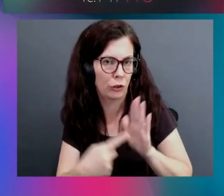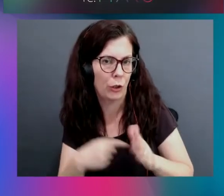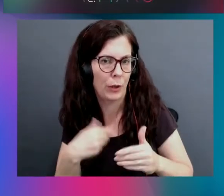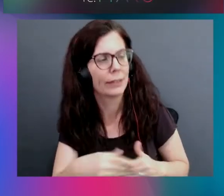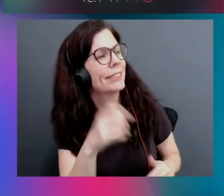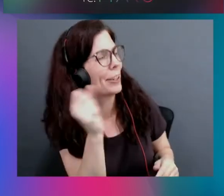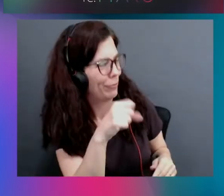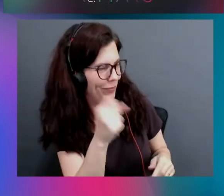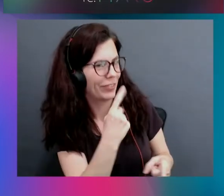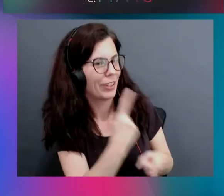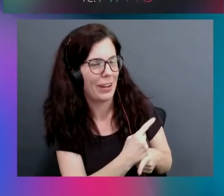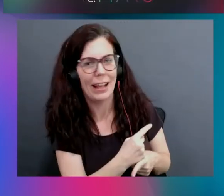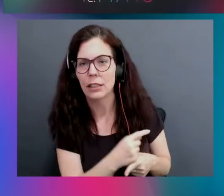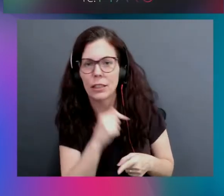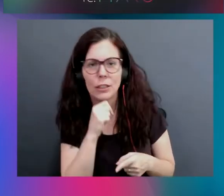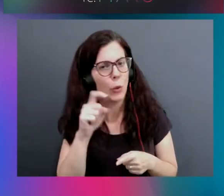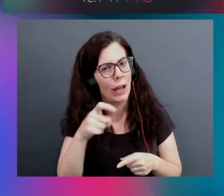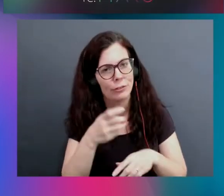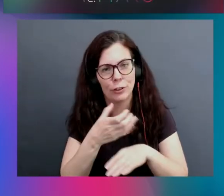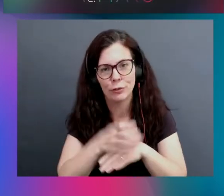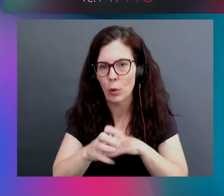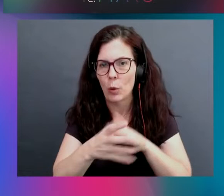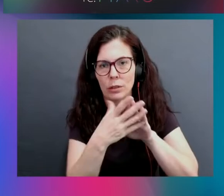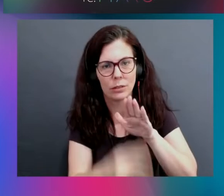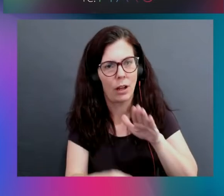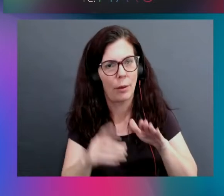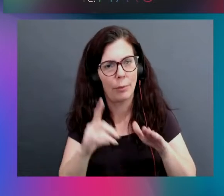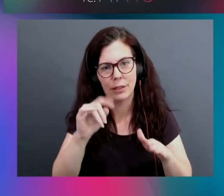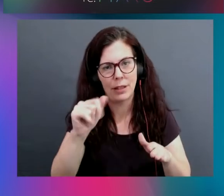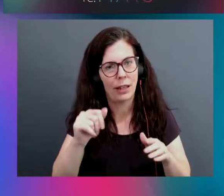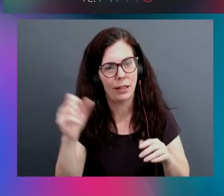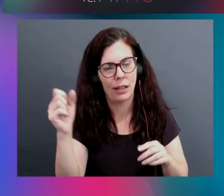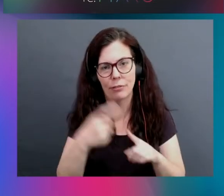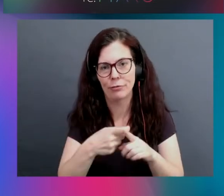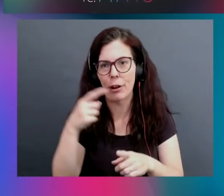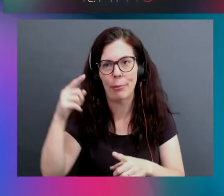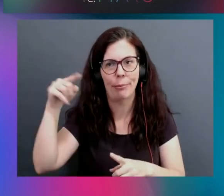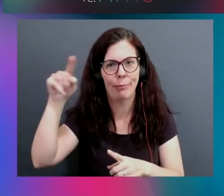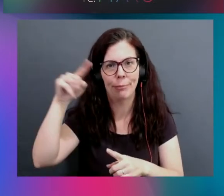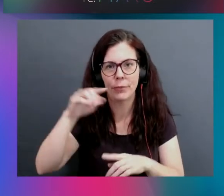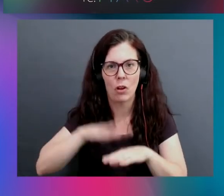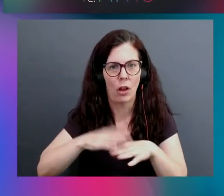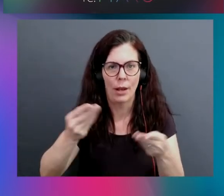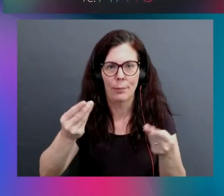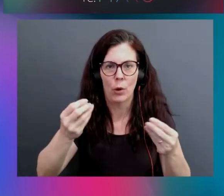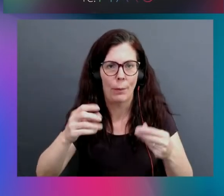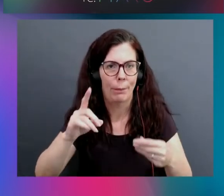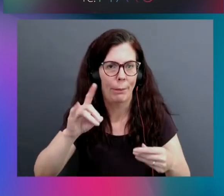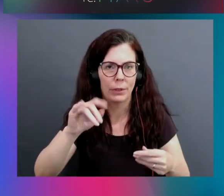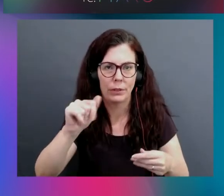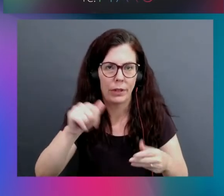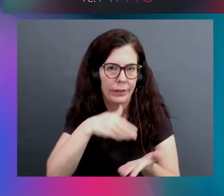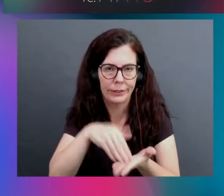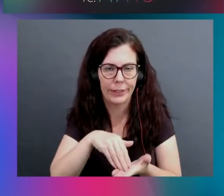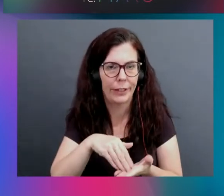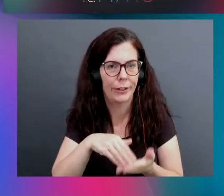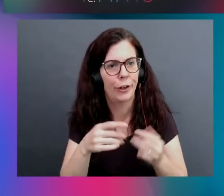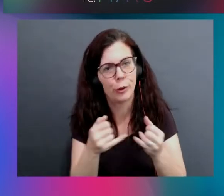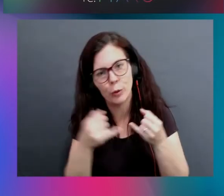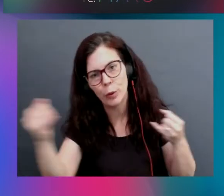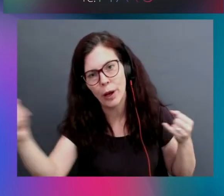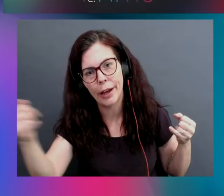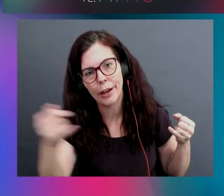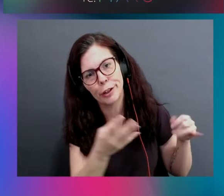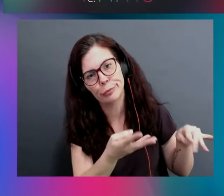don't have exciting. to brute force copy data from some, on-prem data center over the wire, wait for it all to